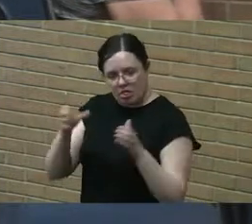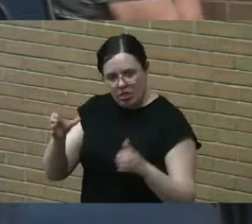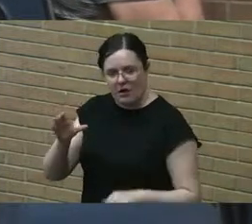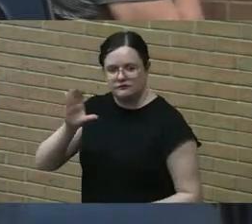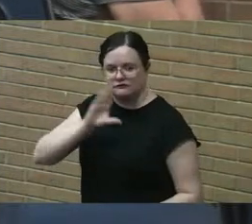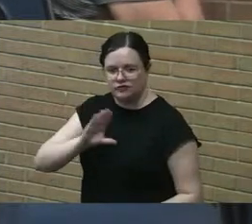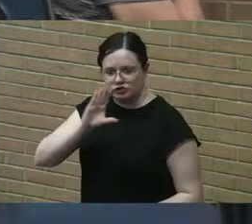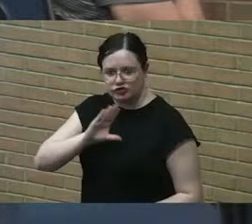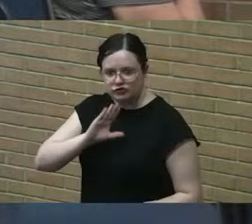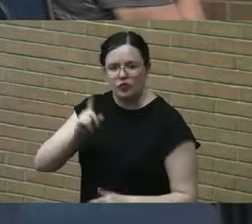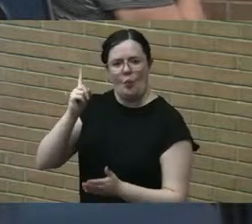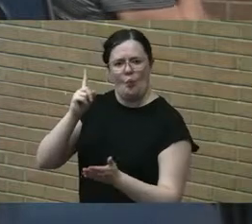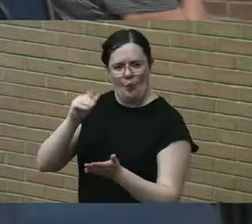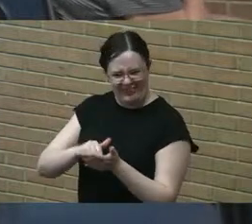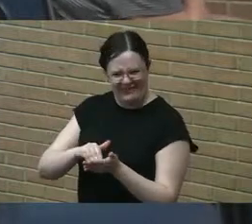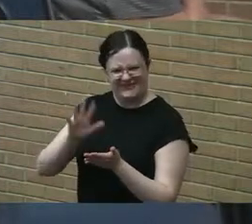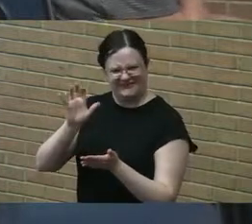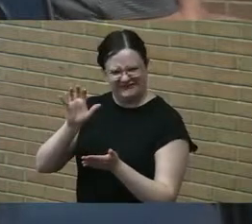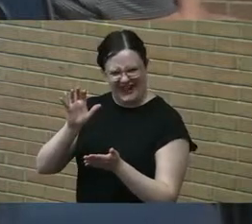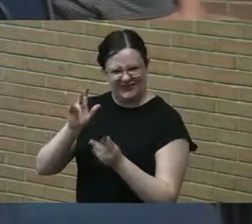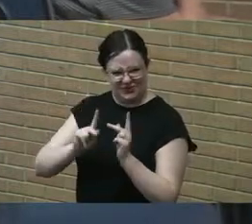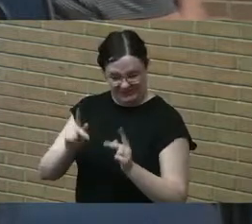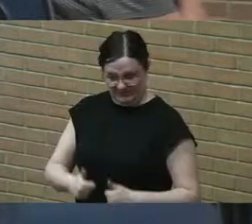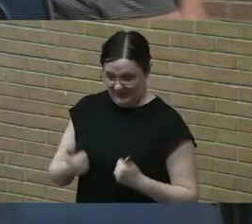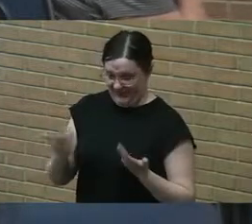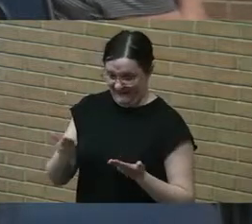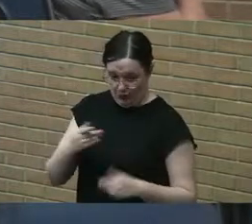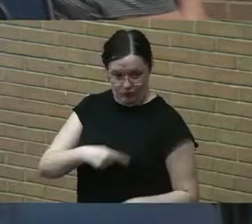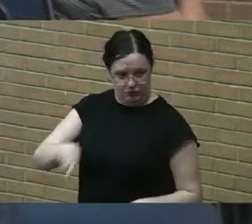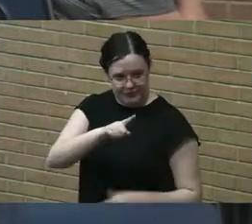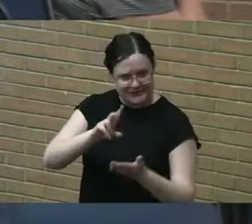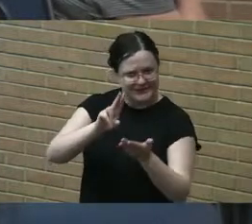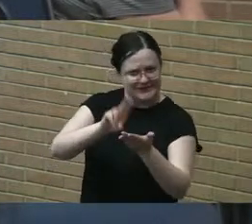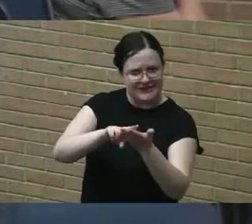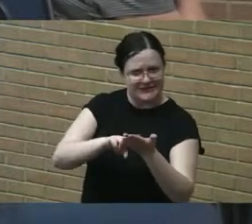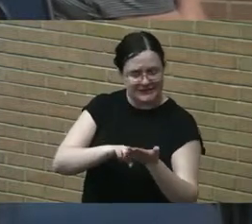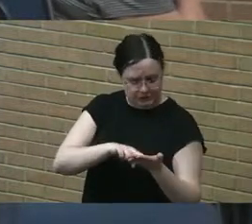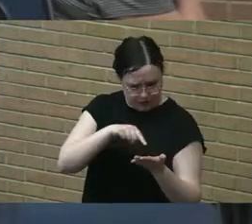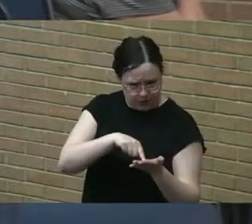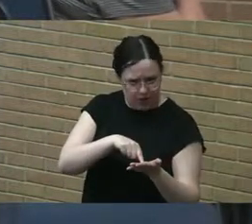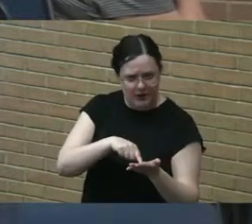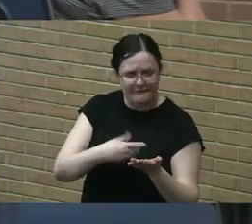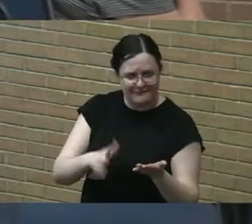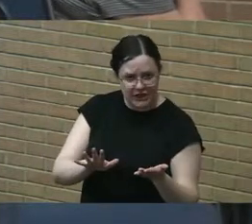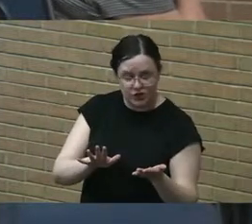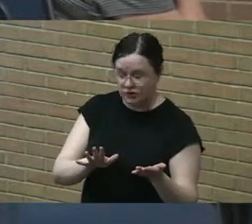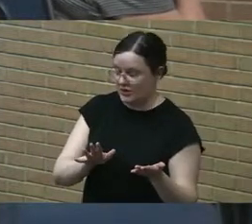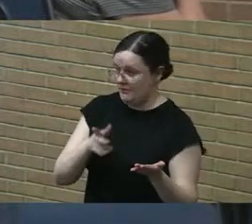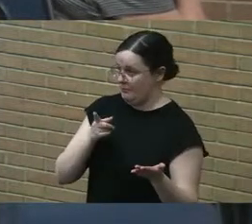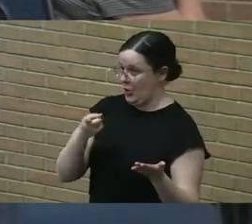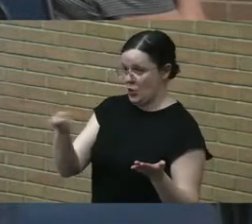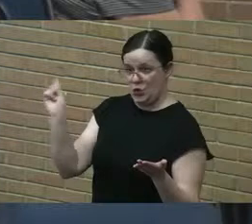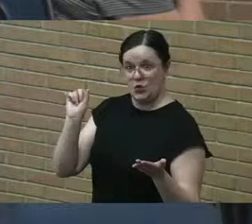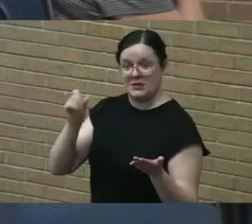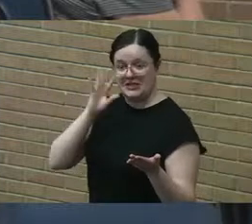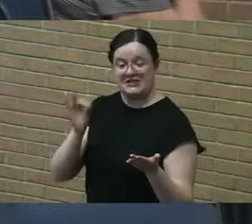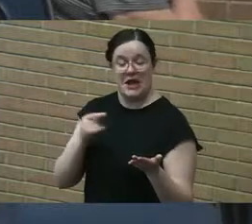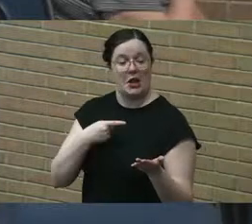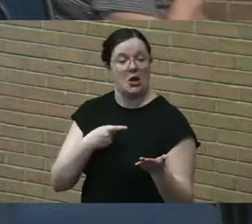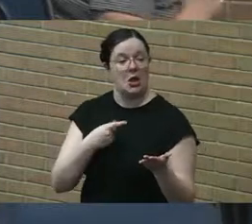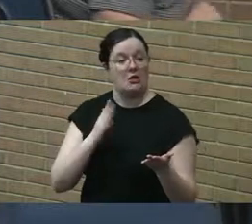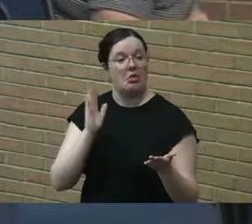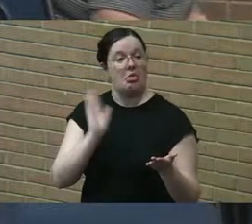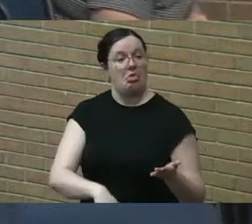of 1,500 residents who have signed the petition. You guys can basically decide never to take up any